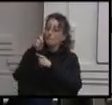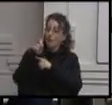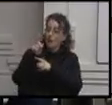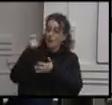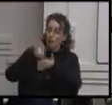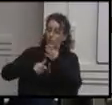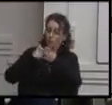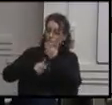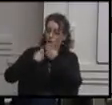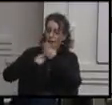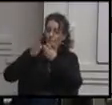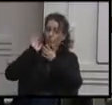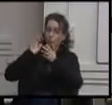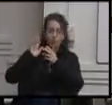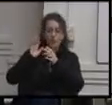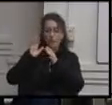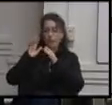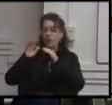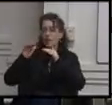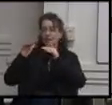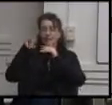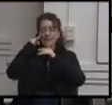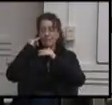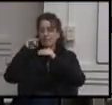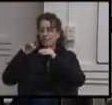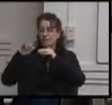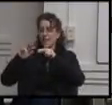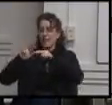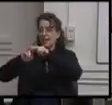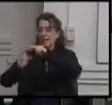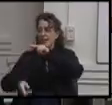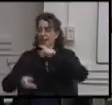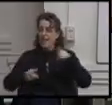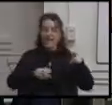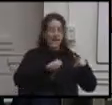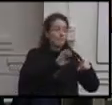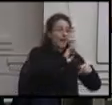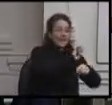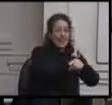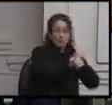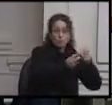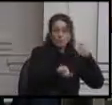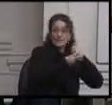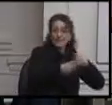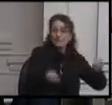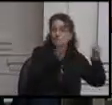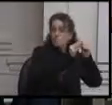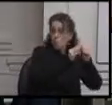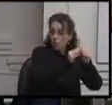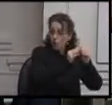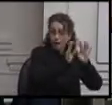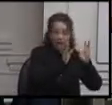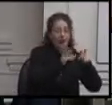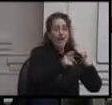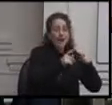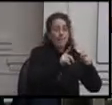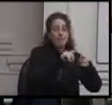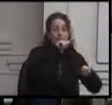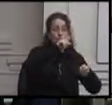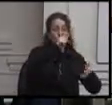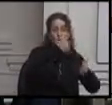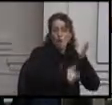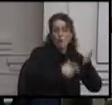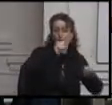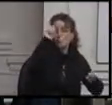do it right away. Exactly. Let's do the smart thing and make it cheaper day one, and we're